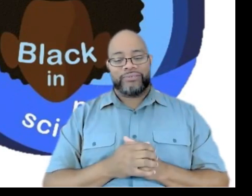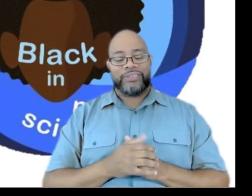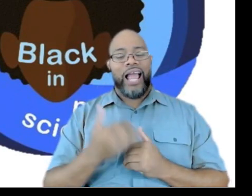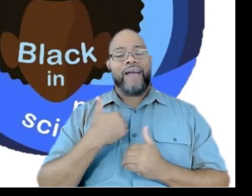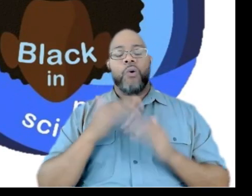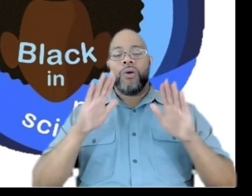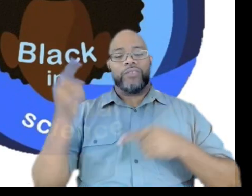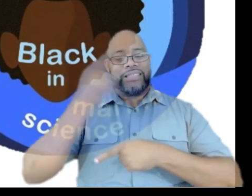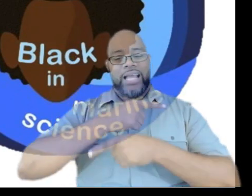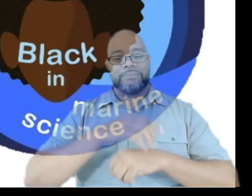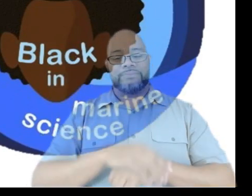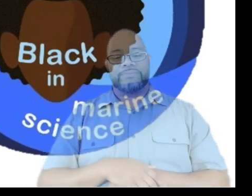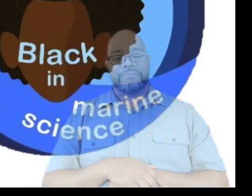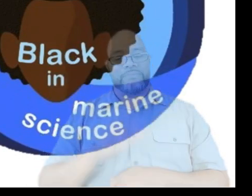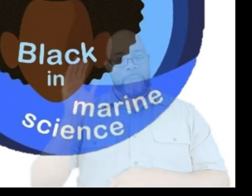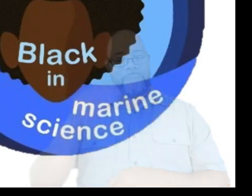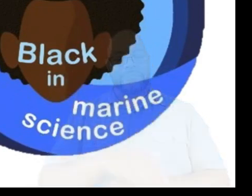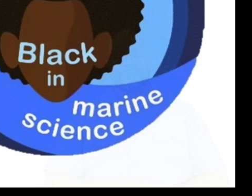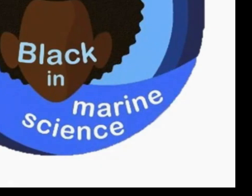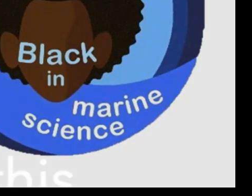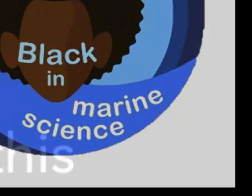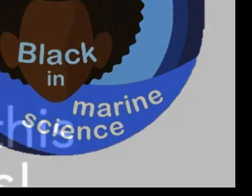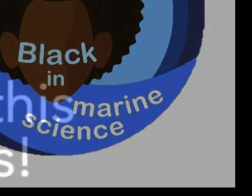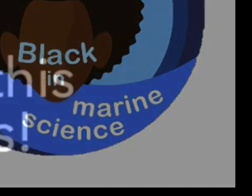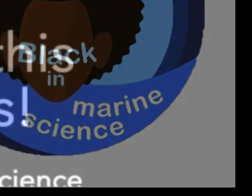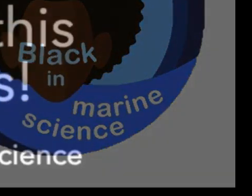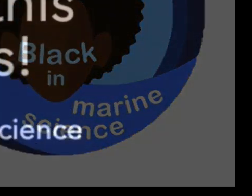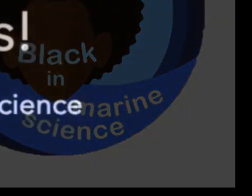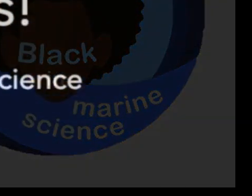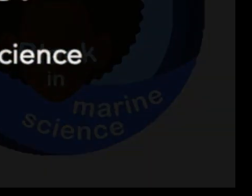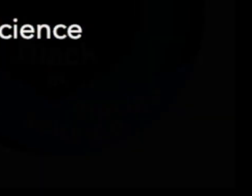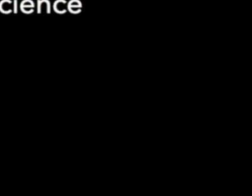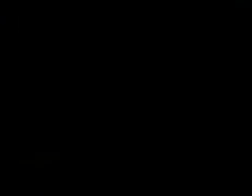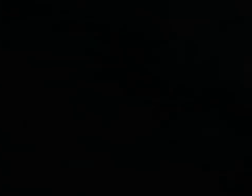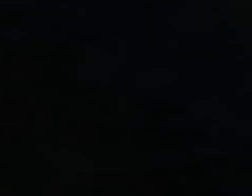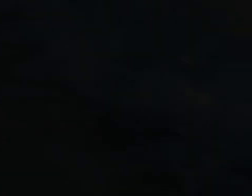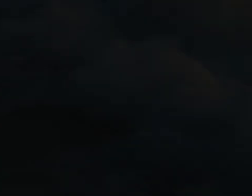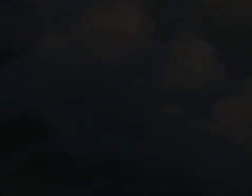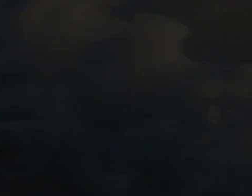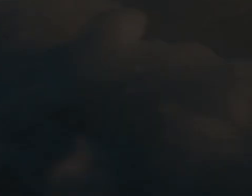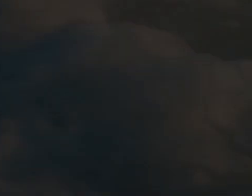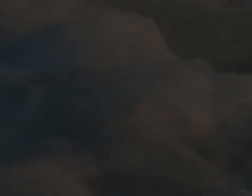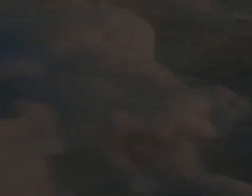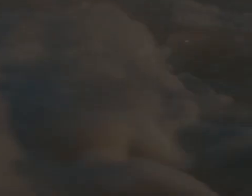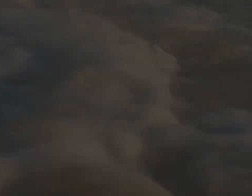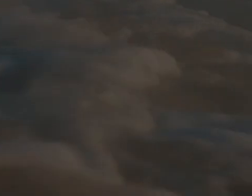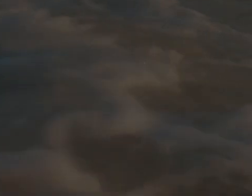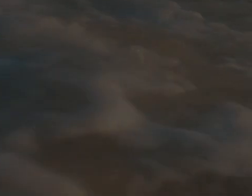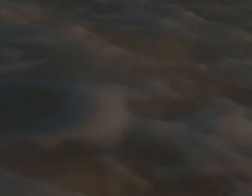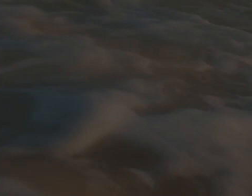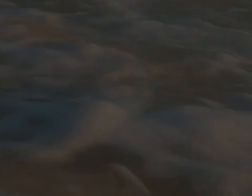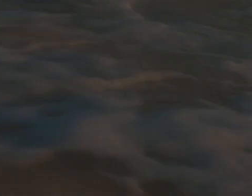Have a lovely day. Cheers.